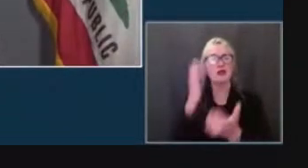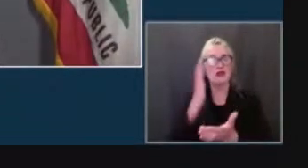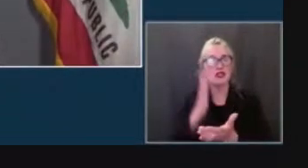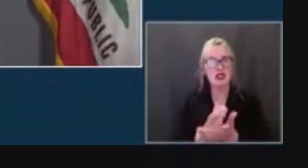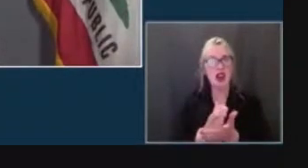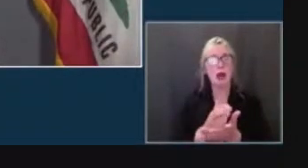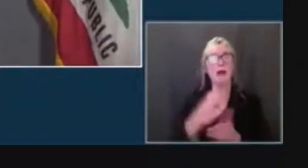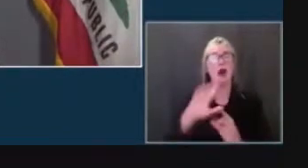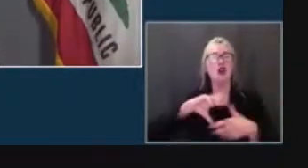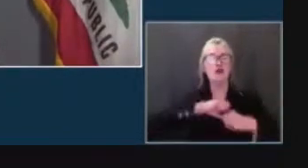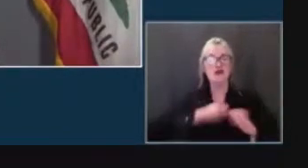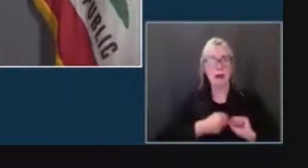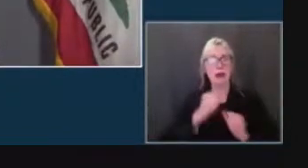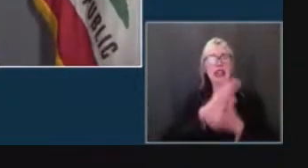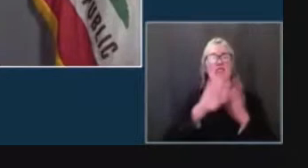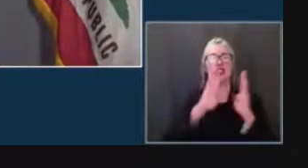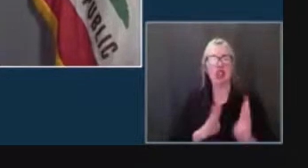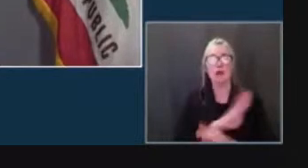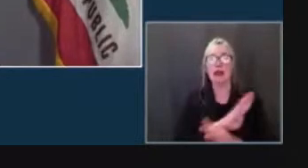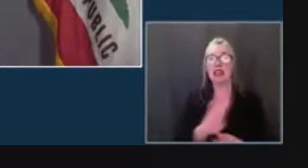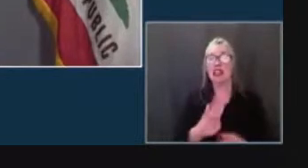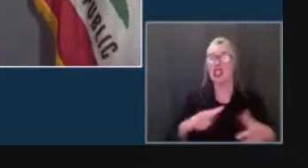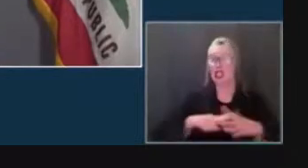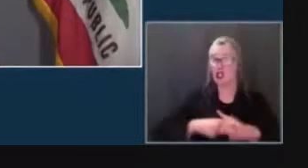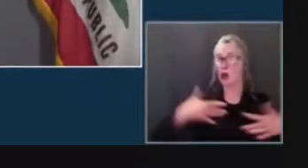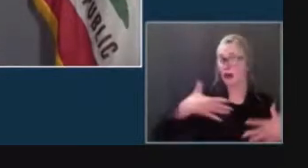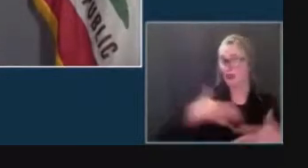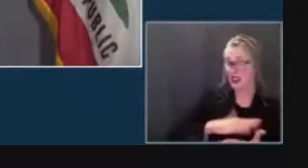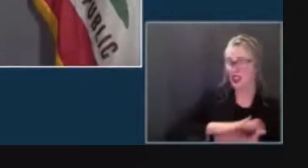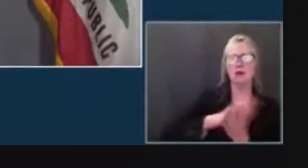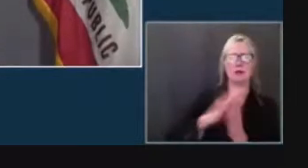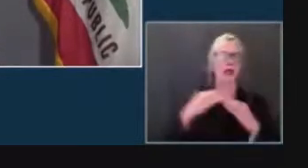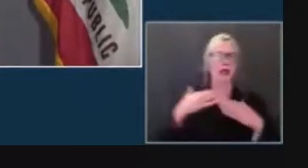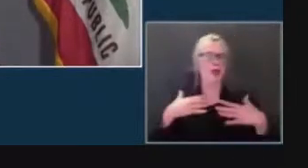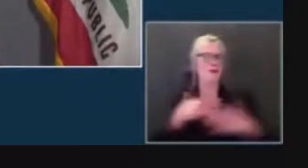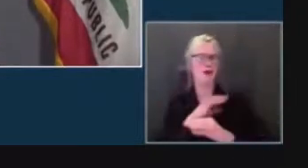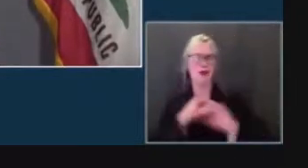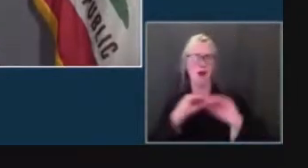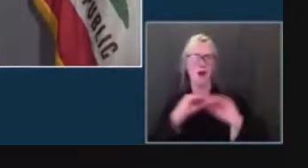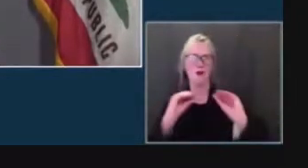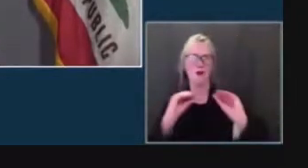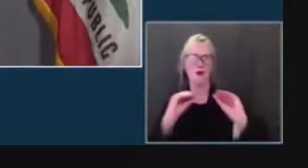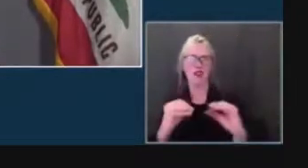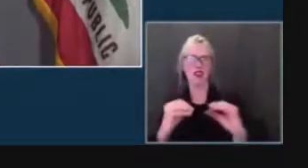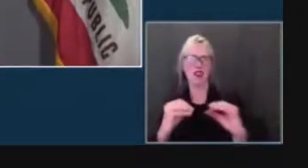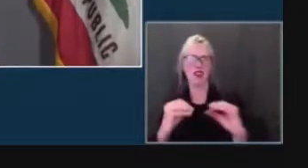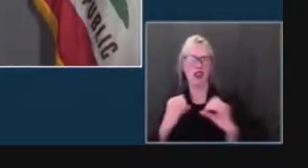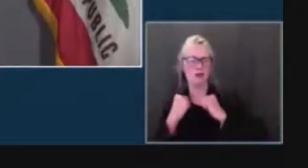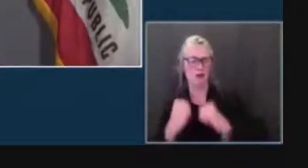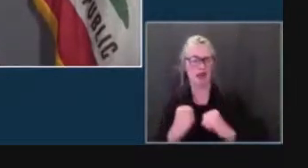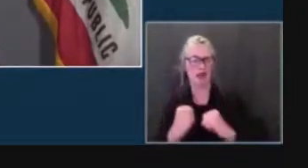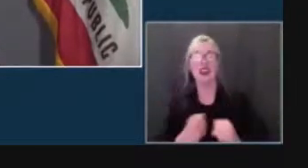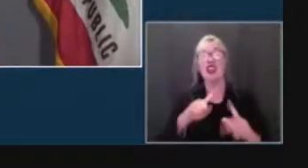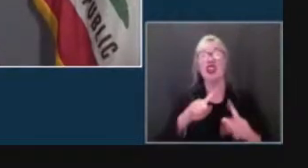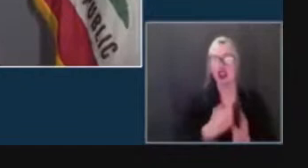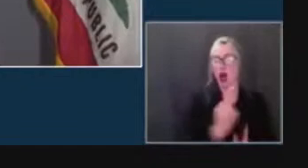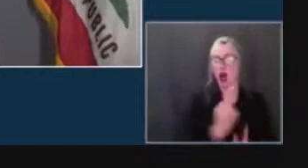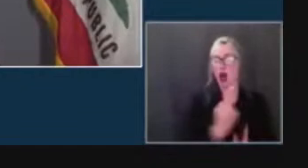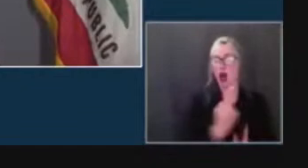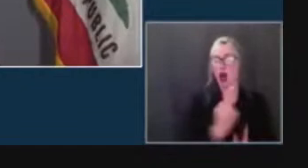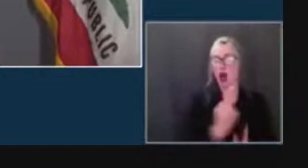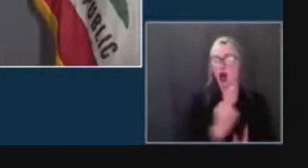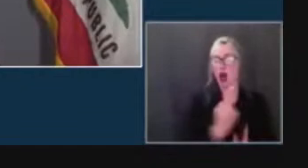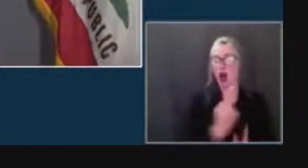to fearlessness, from silence to voice, from isolation and helplessness to collective power. Let me give you